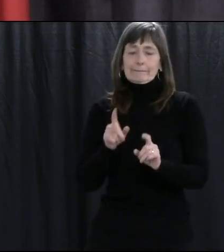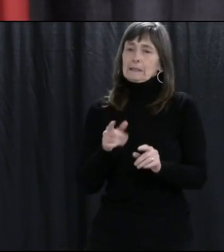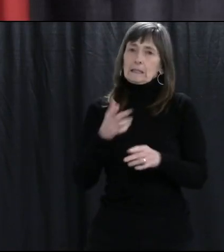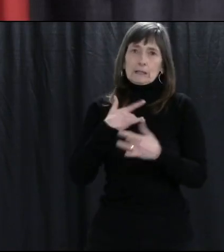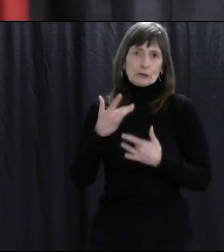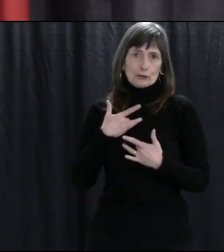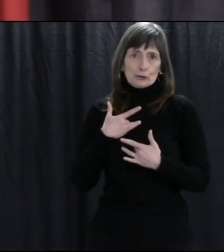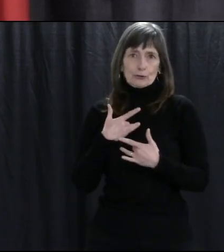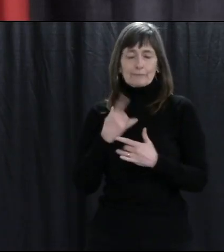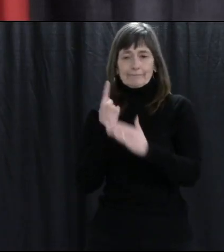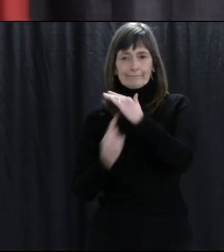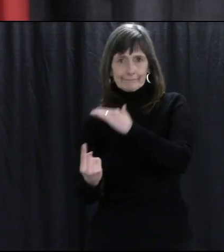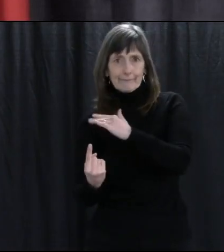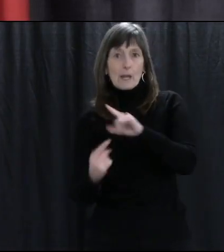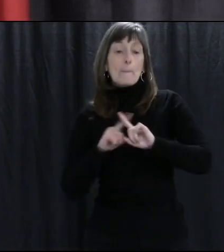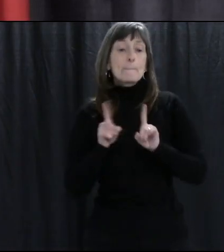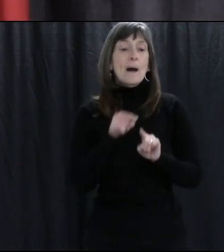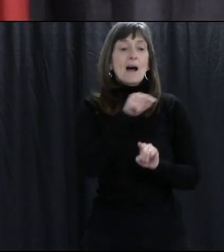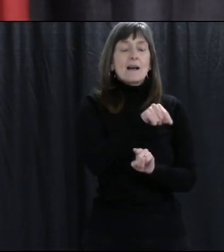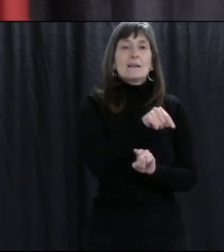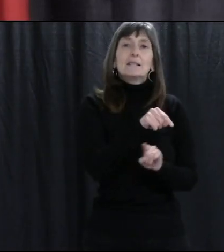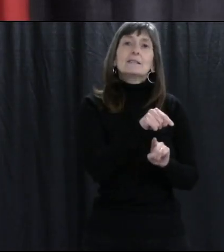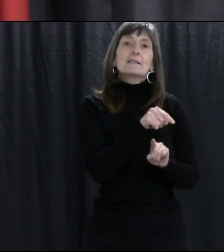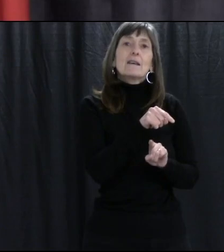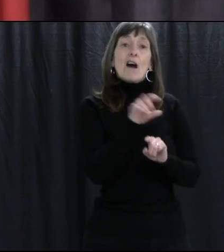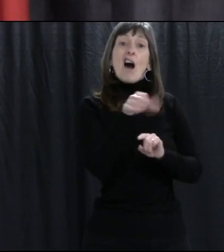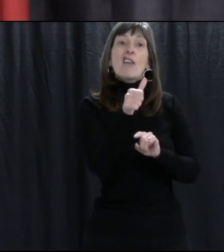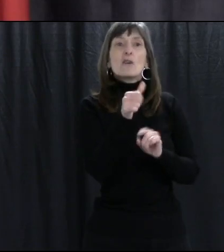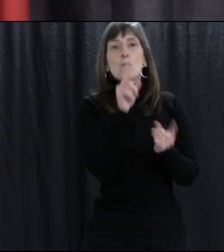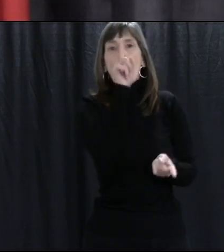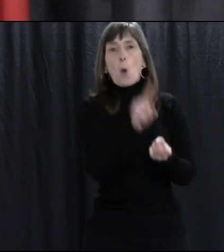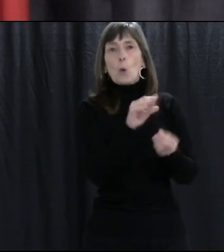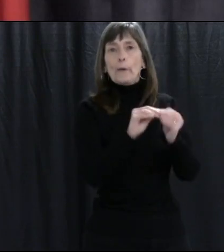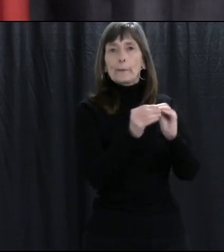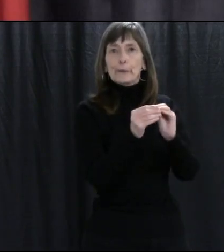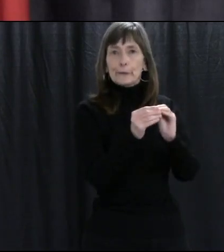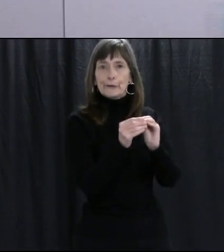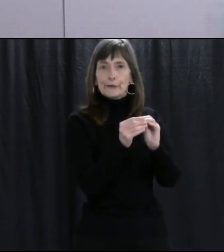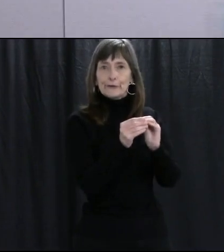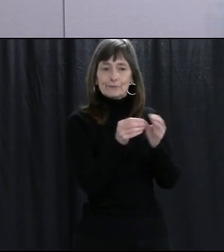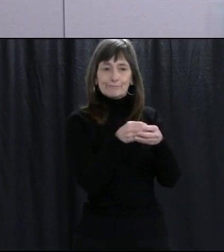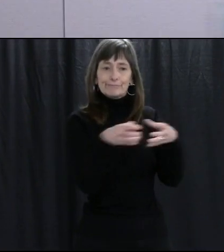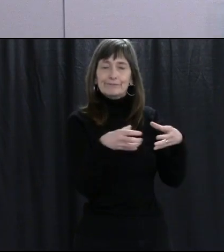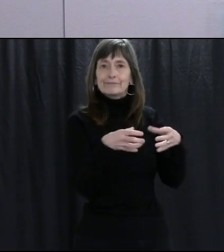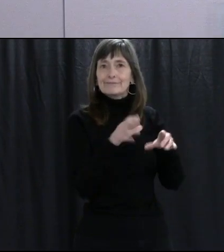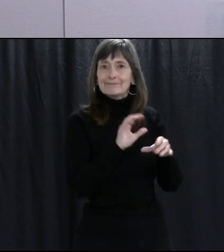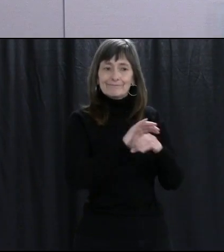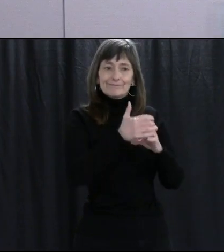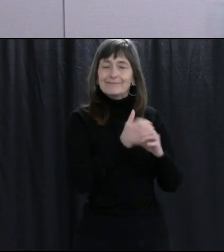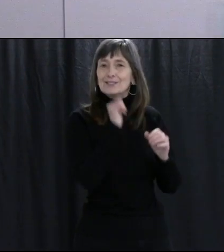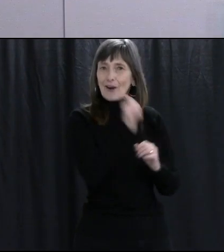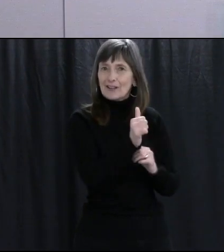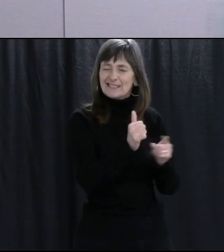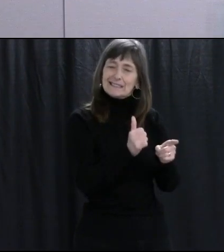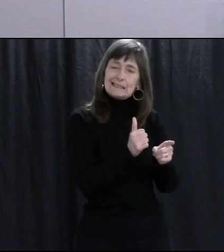why the international travel is more of the concern. The other thing around that, Peter, is one of our own airlines here,